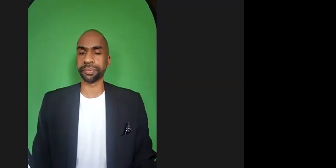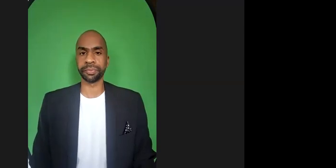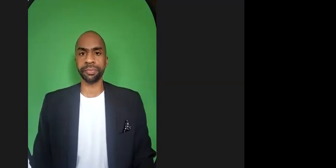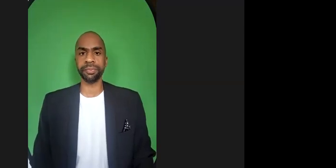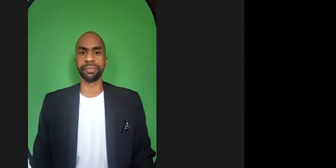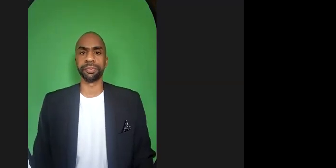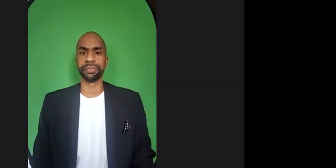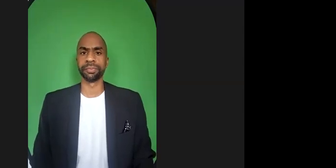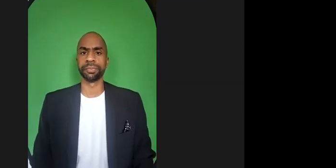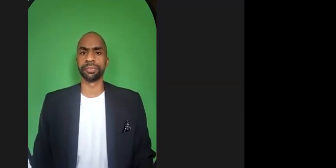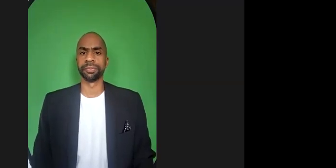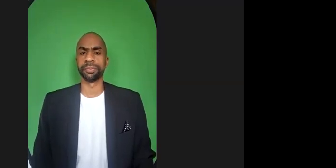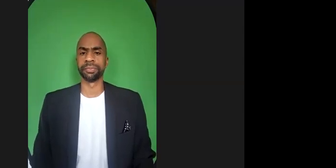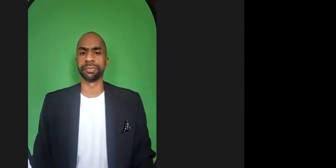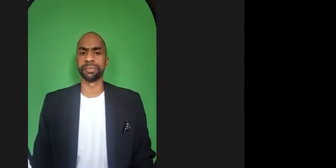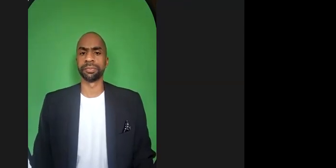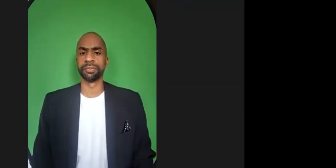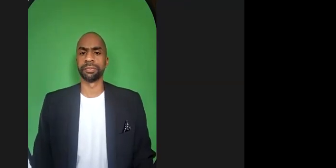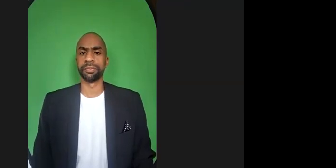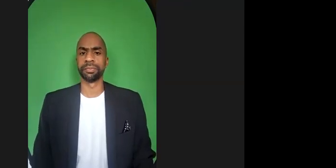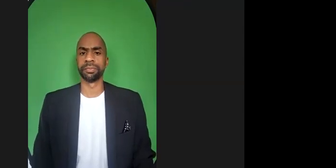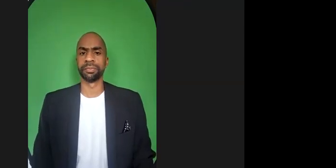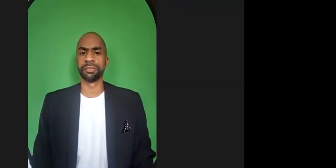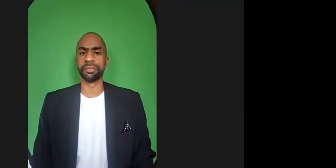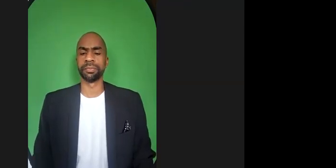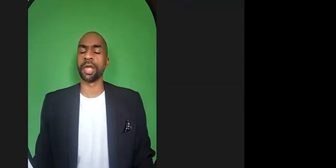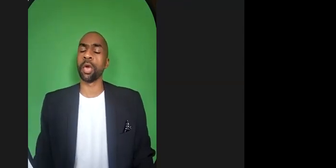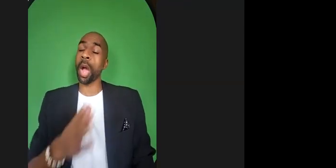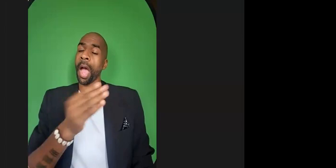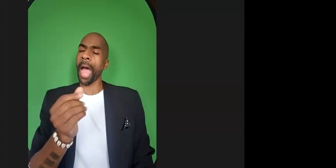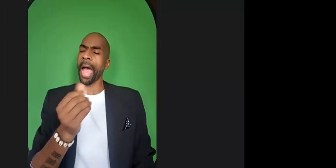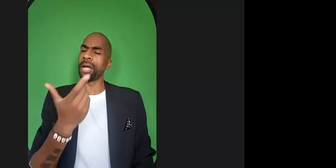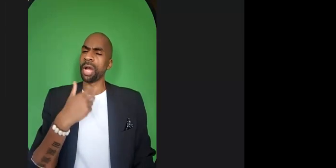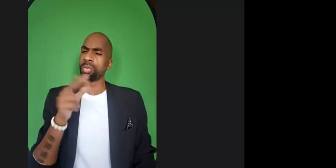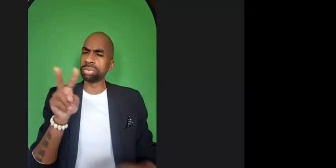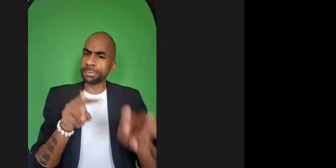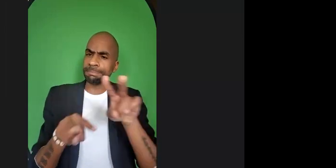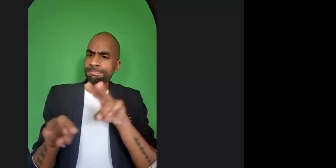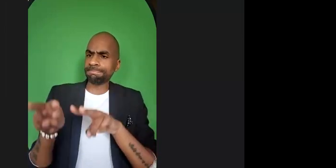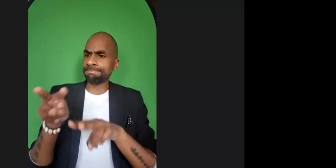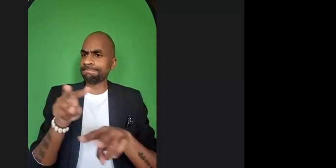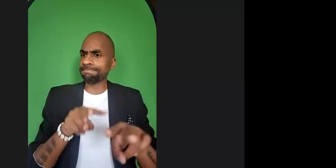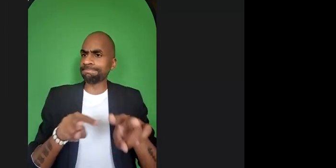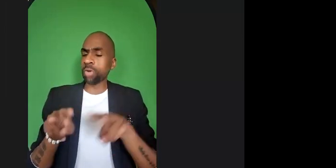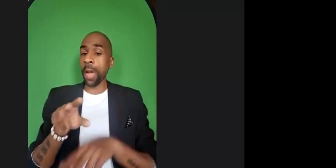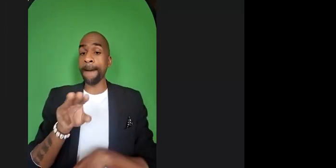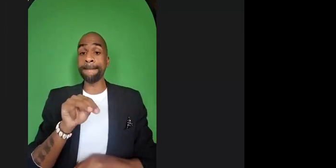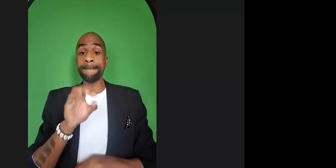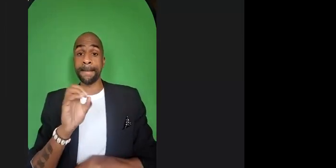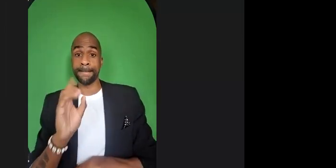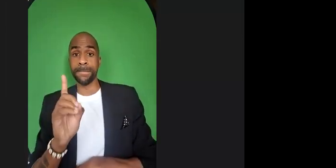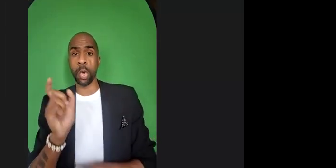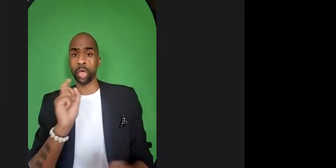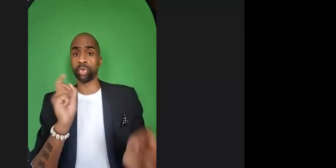just finally that, you know, throughout the illness, we also look for mood changes, which are very, very common in this